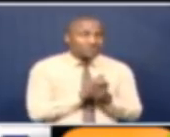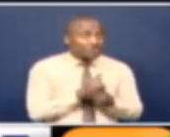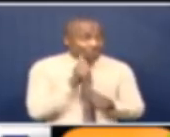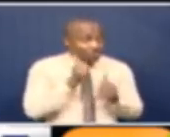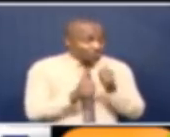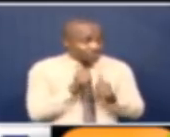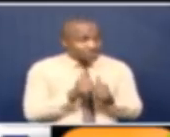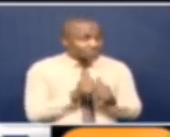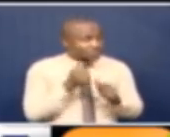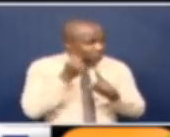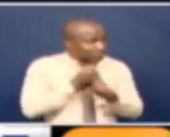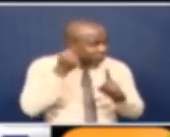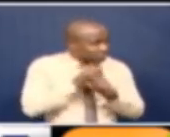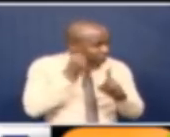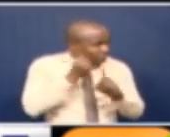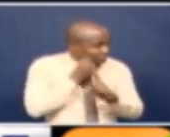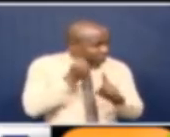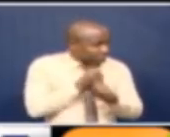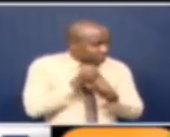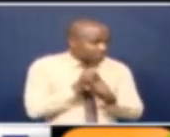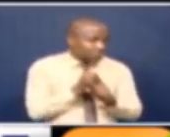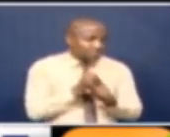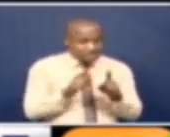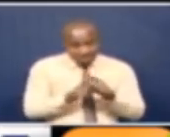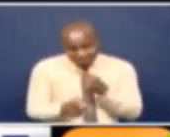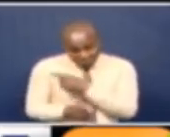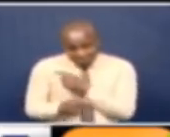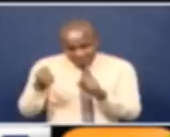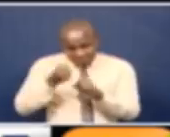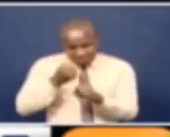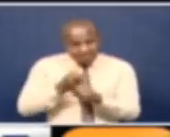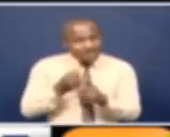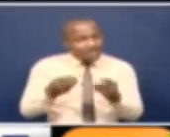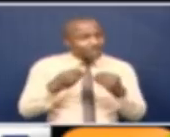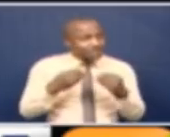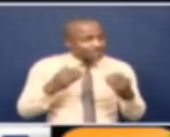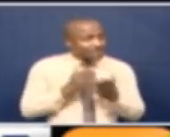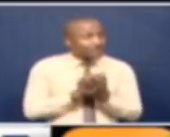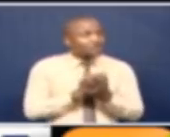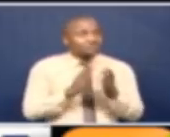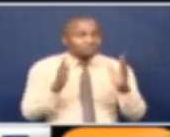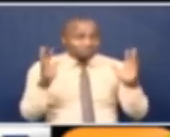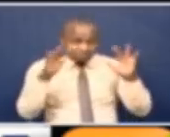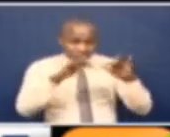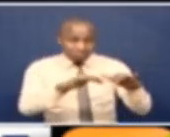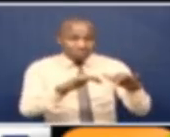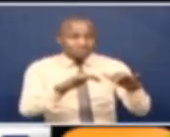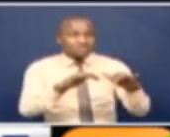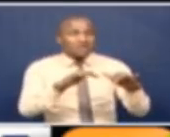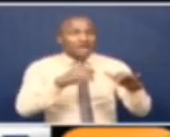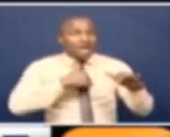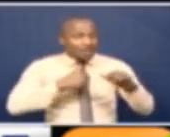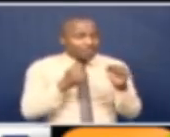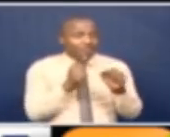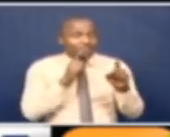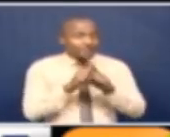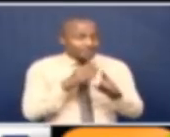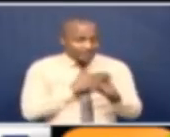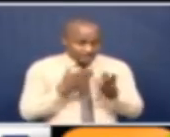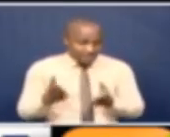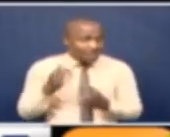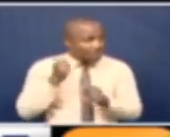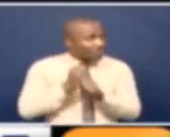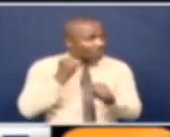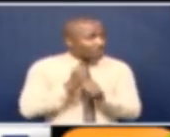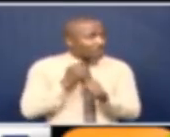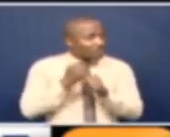fought so hard for, gives us a right to assemble. Actually, the constitution, and I'm glad my brother is here, and he worked hard for